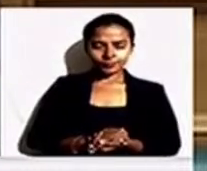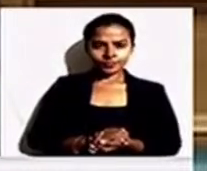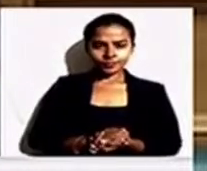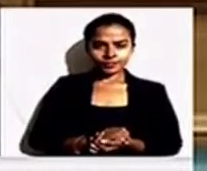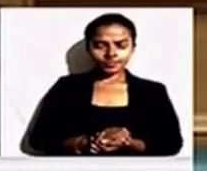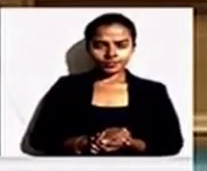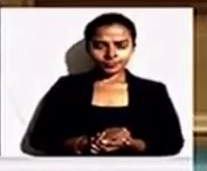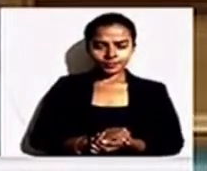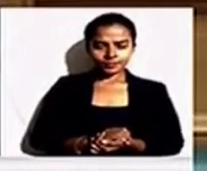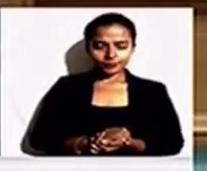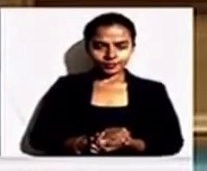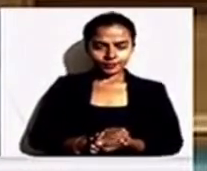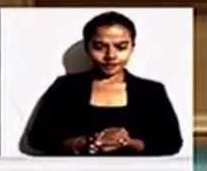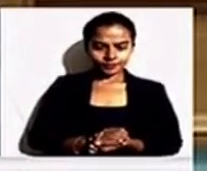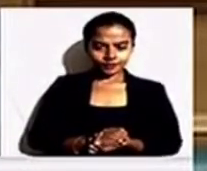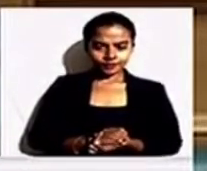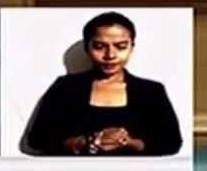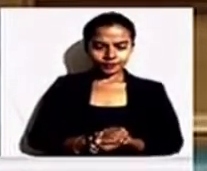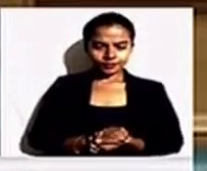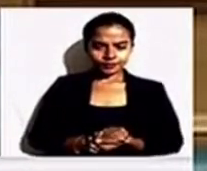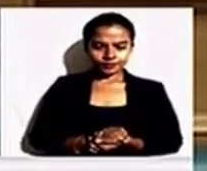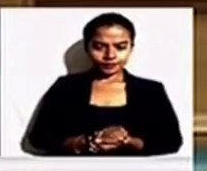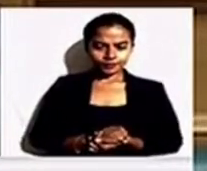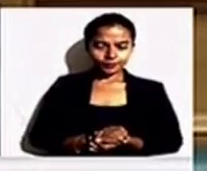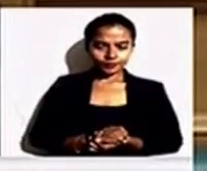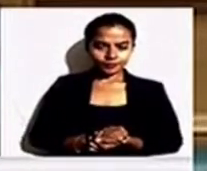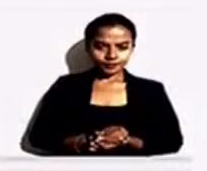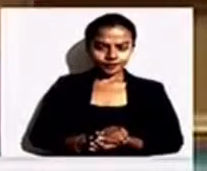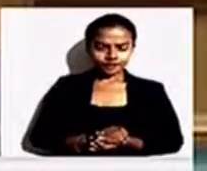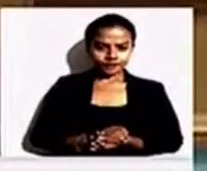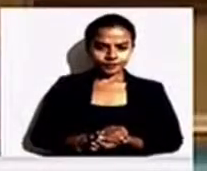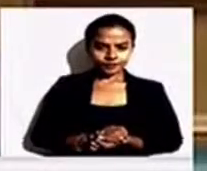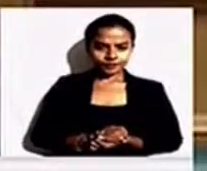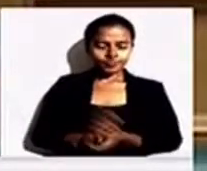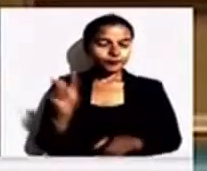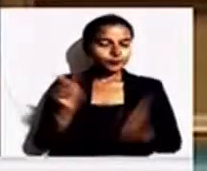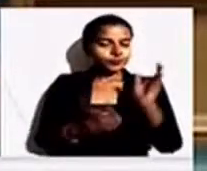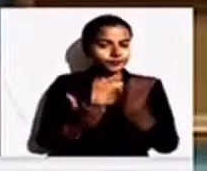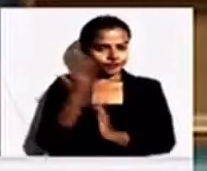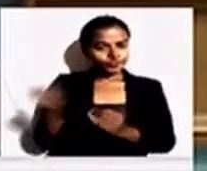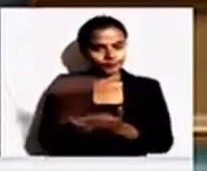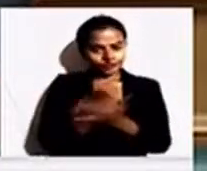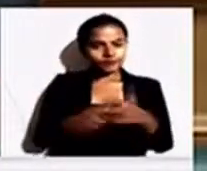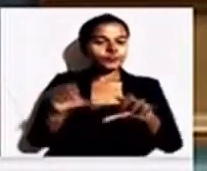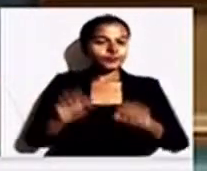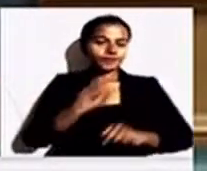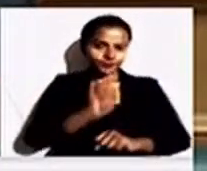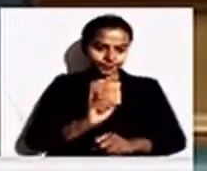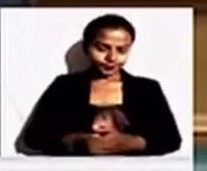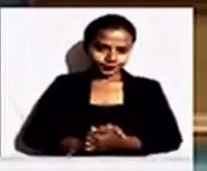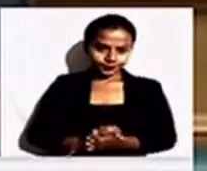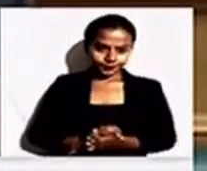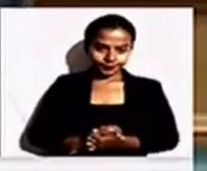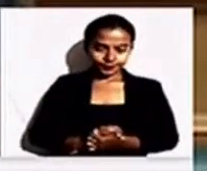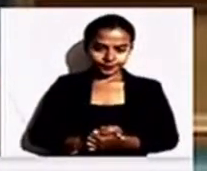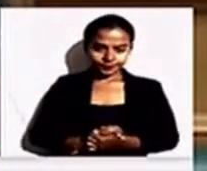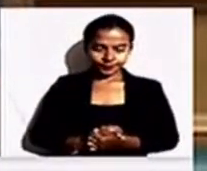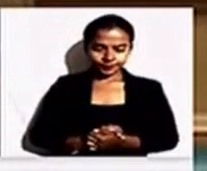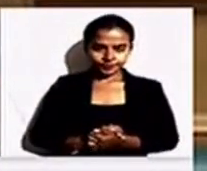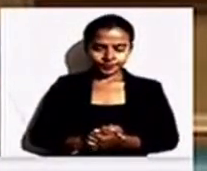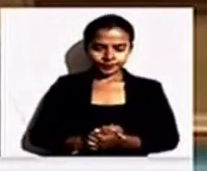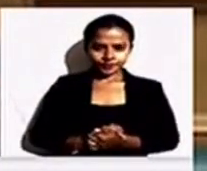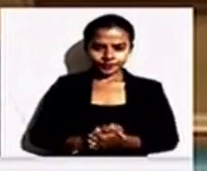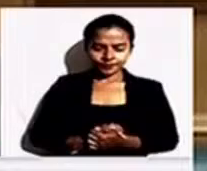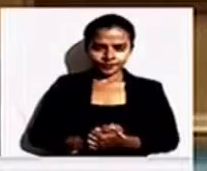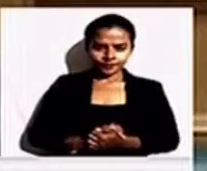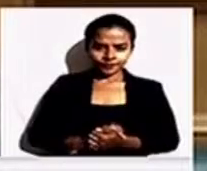Sinhala, human rights belong to all. I look around at the diversity in this